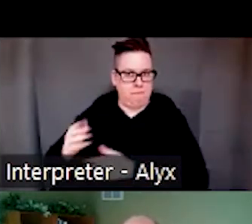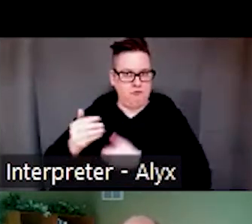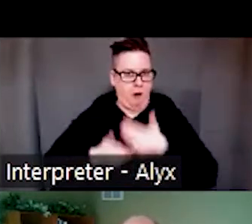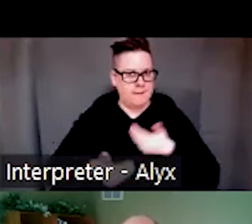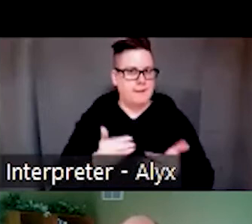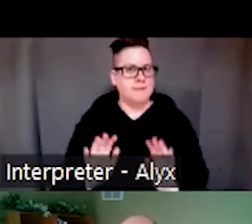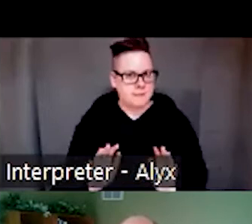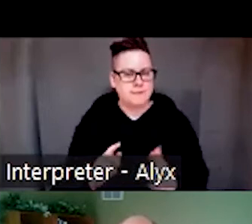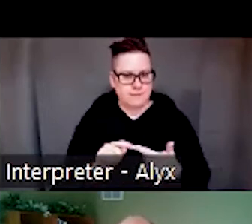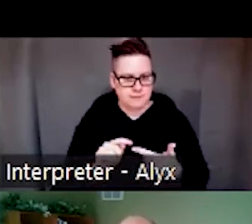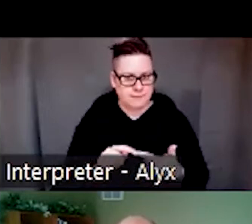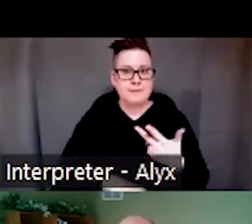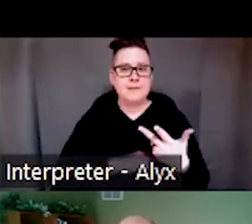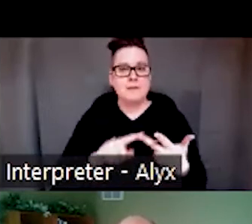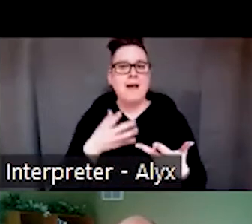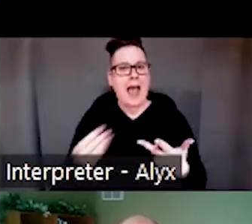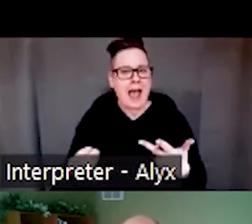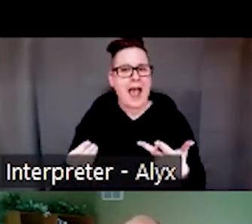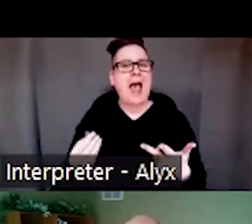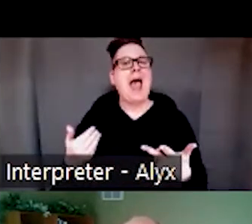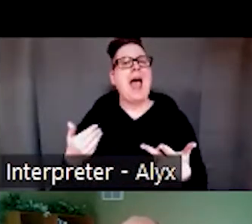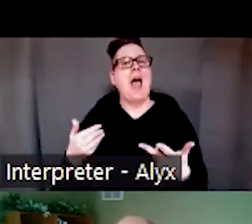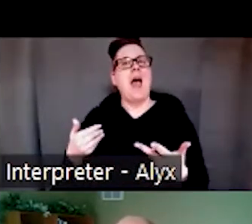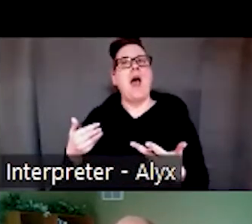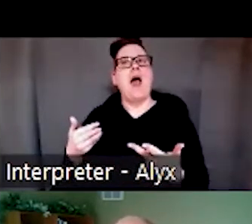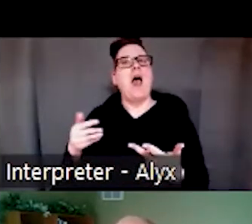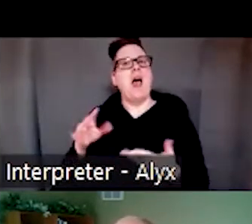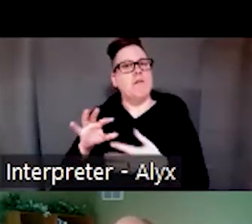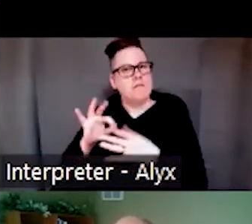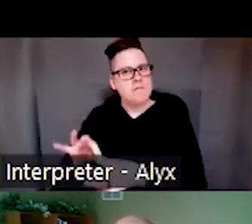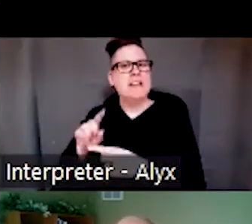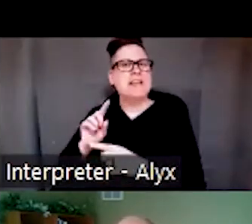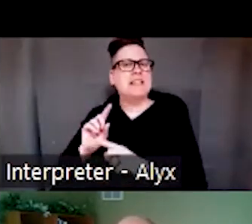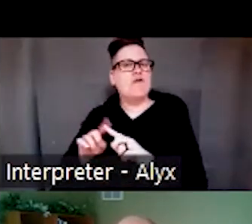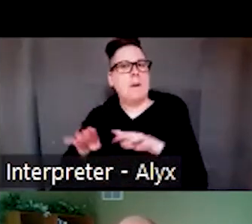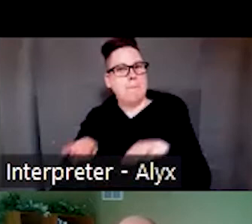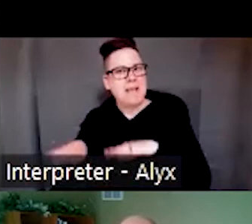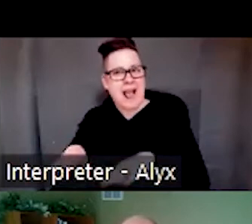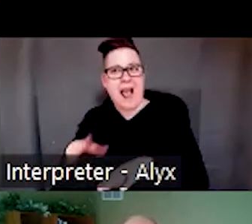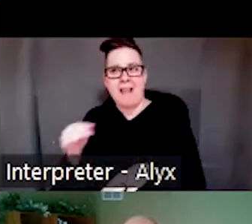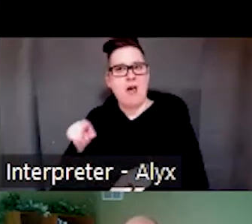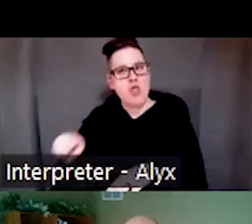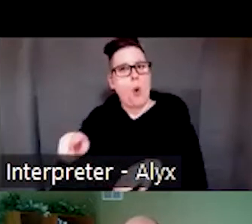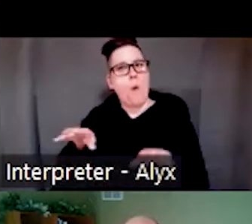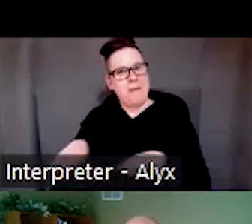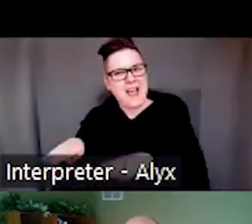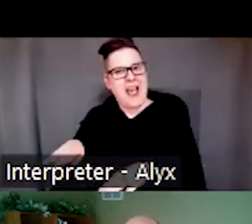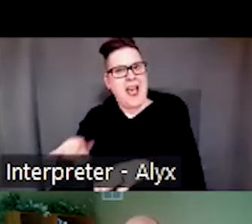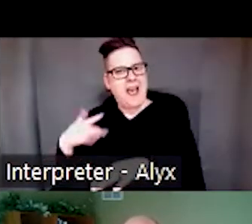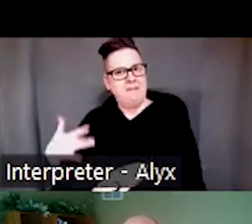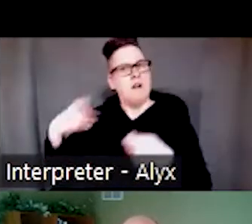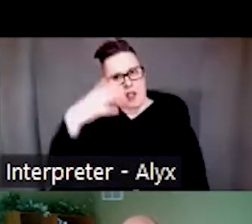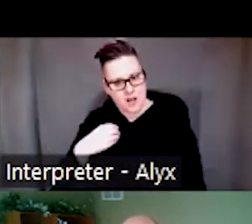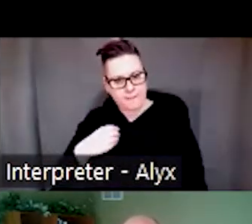time, and one that's accompanied and even regulated by typical behaviors. Now, we try